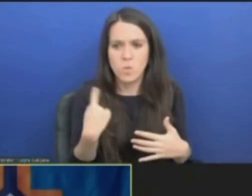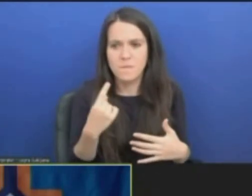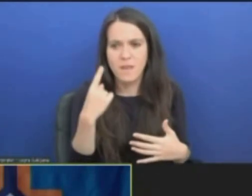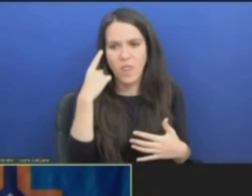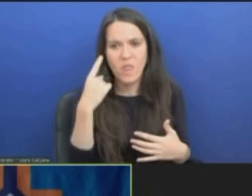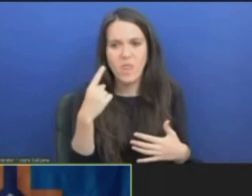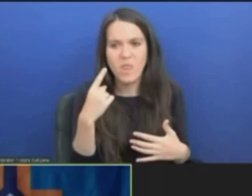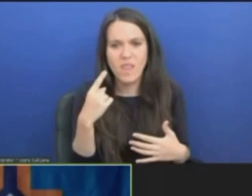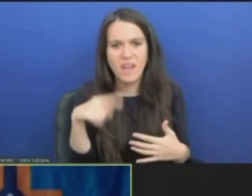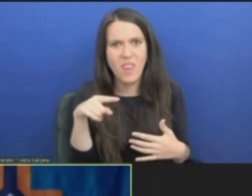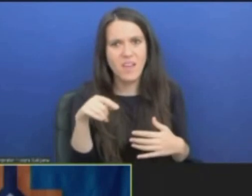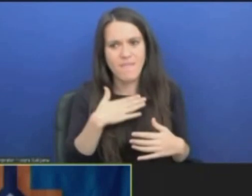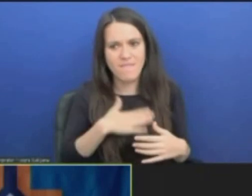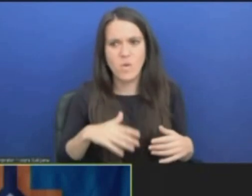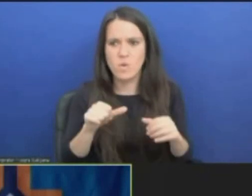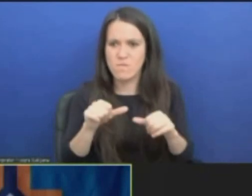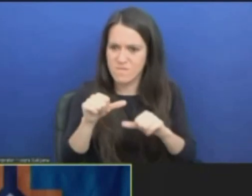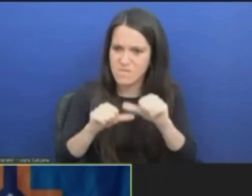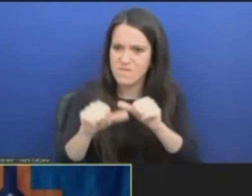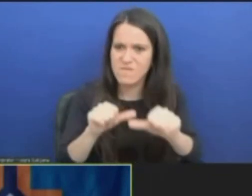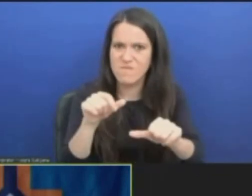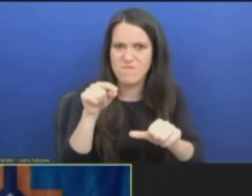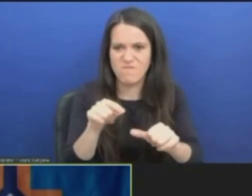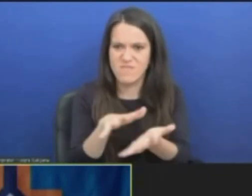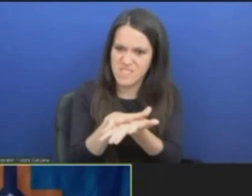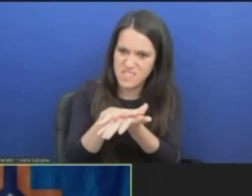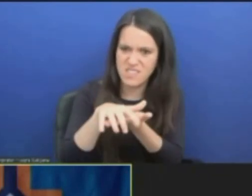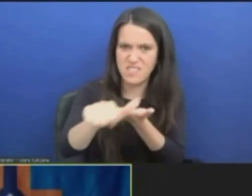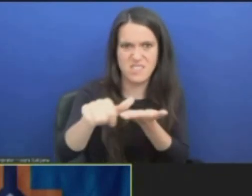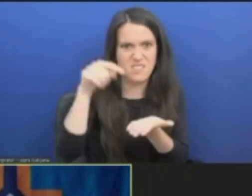a willingness to continue these genocidal programs.